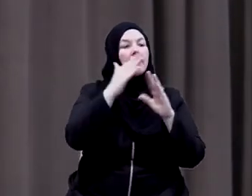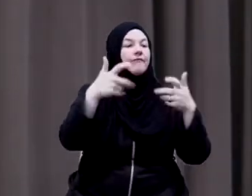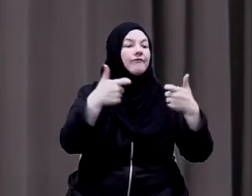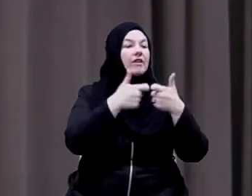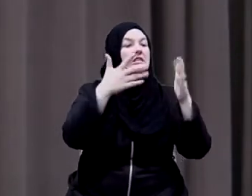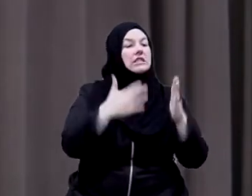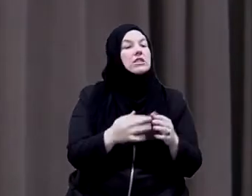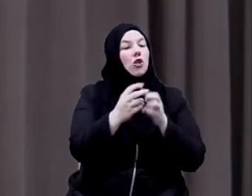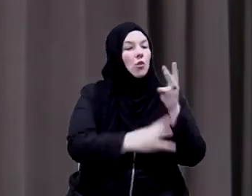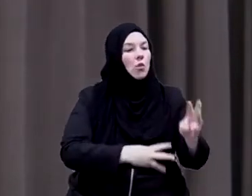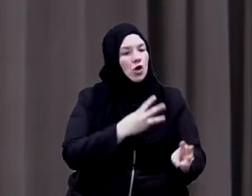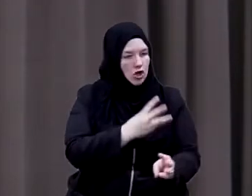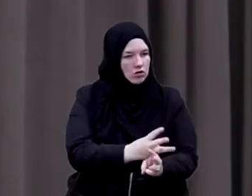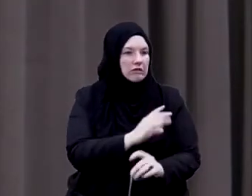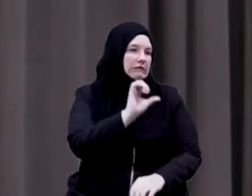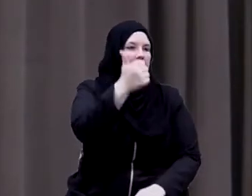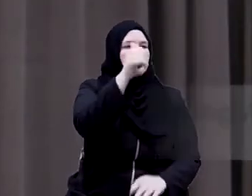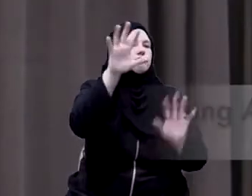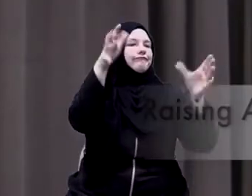physicists in the world.